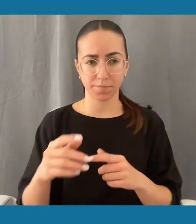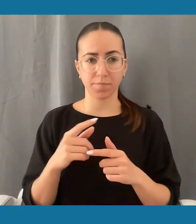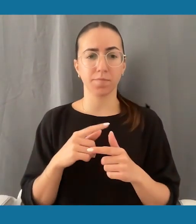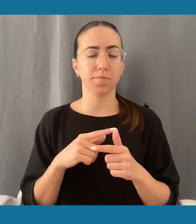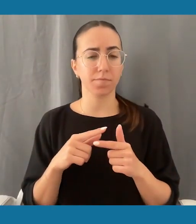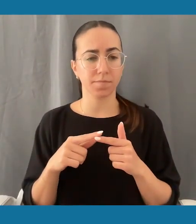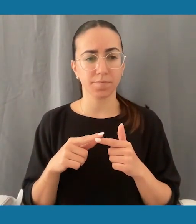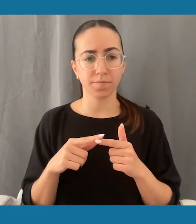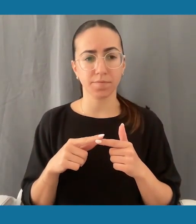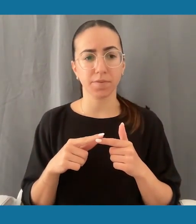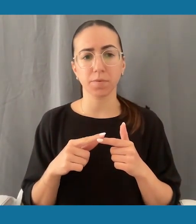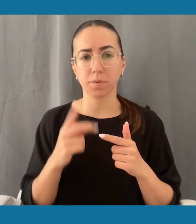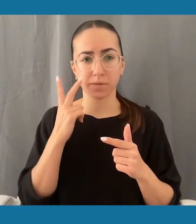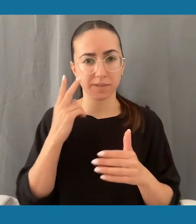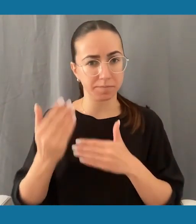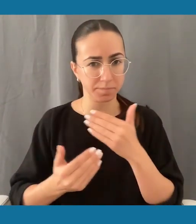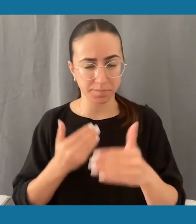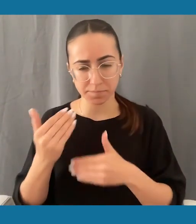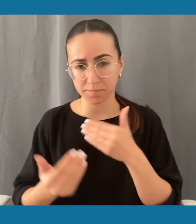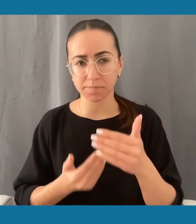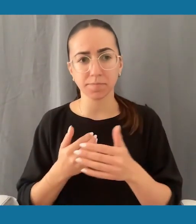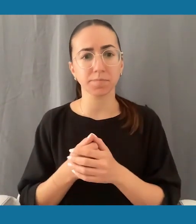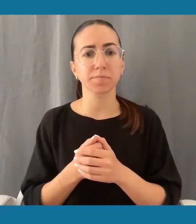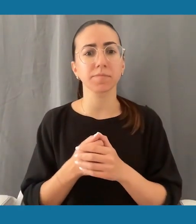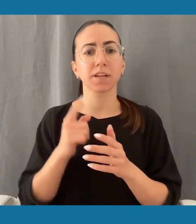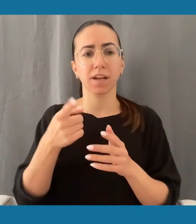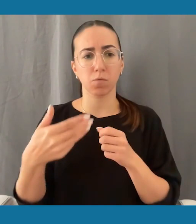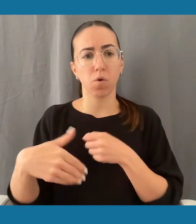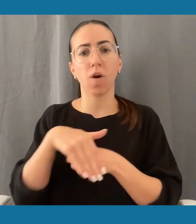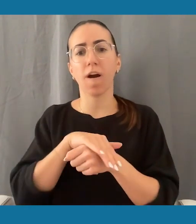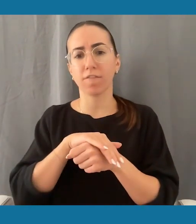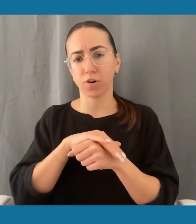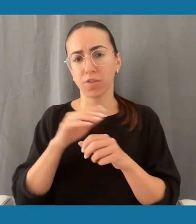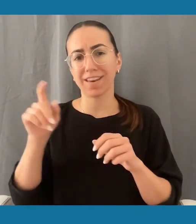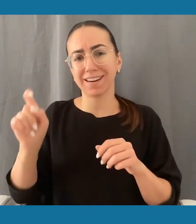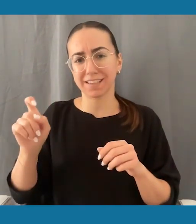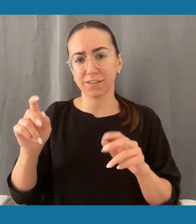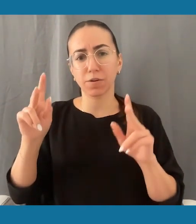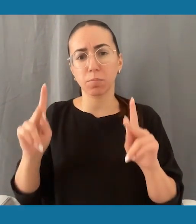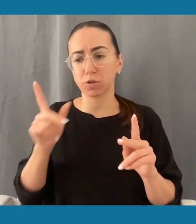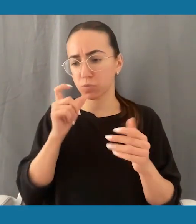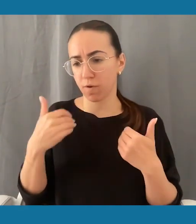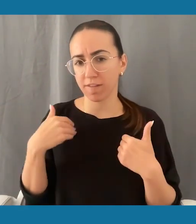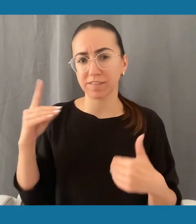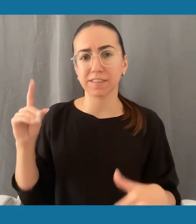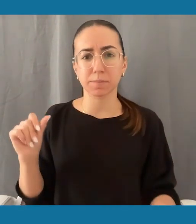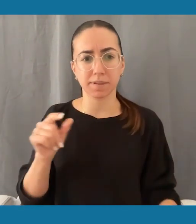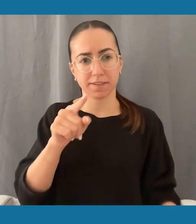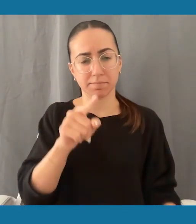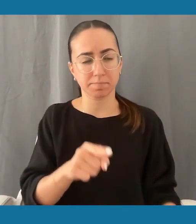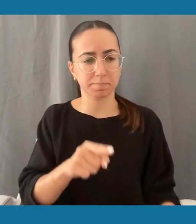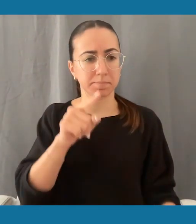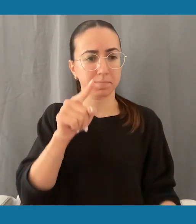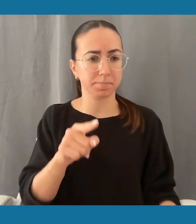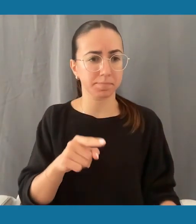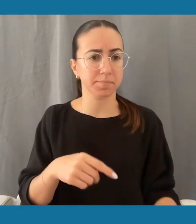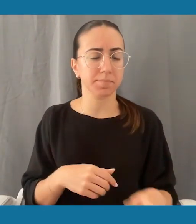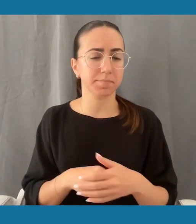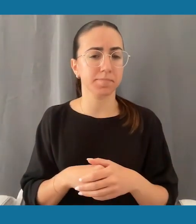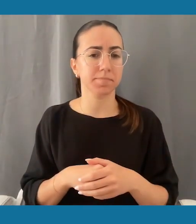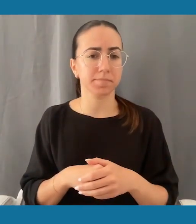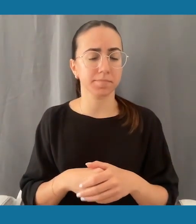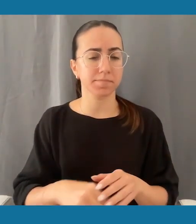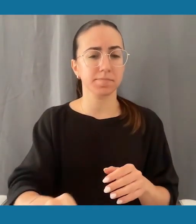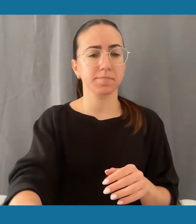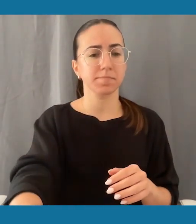far in covering all of the needs of an individual who is disabled and has all of the same